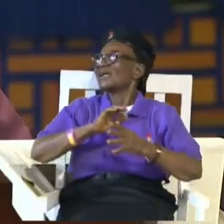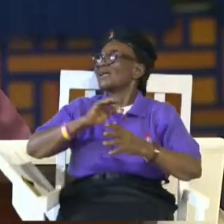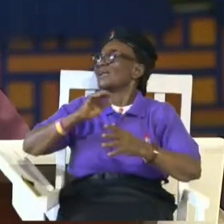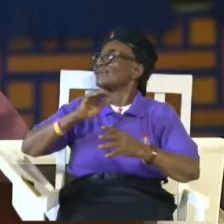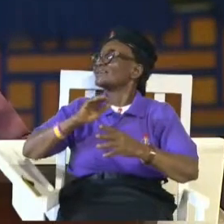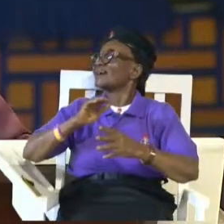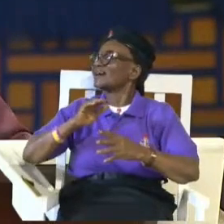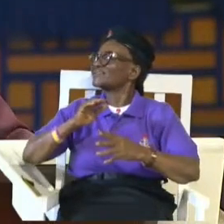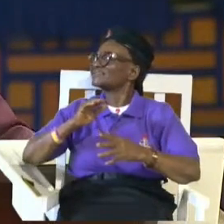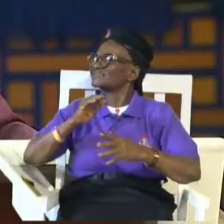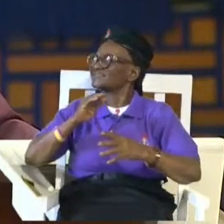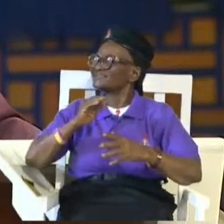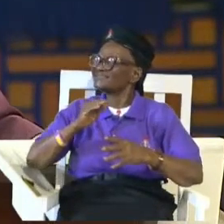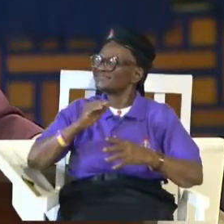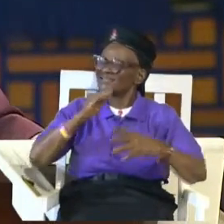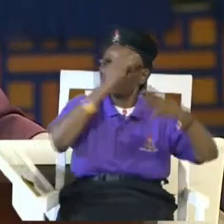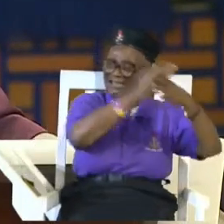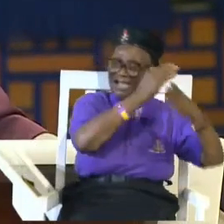that problem